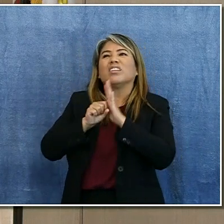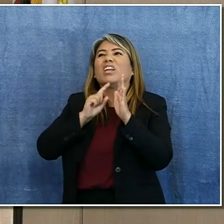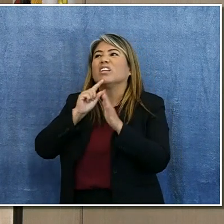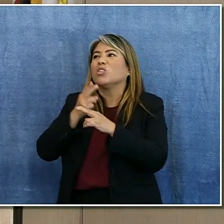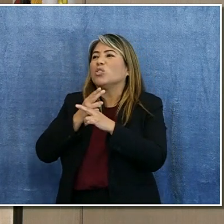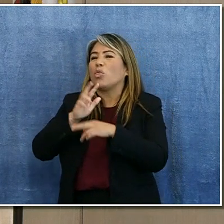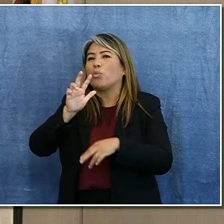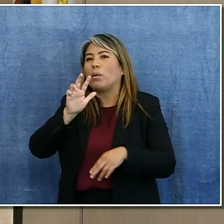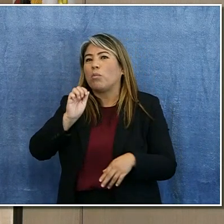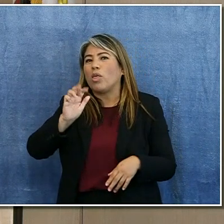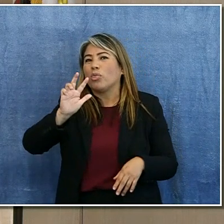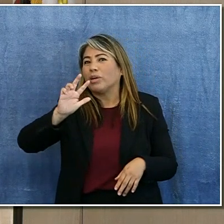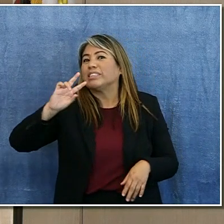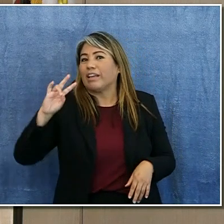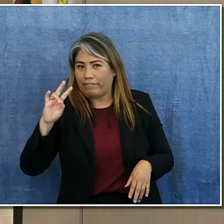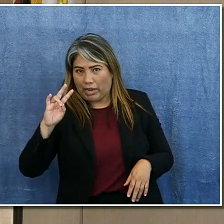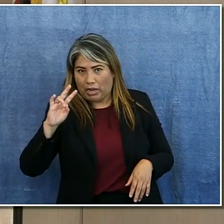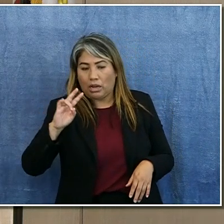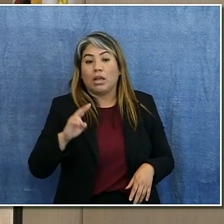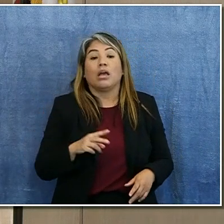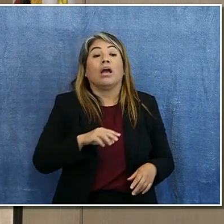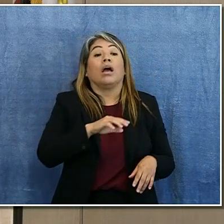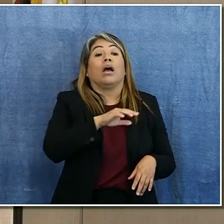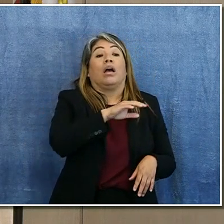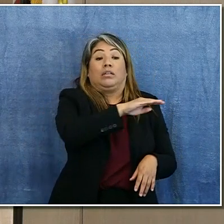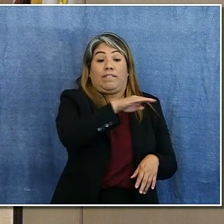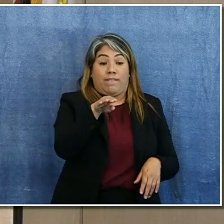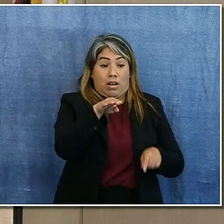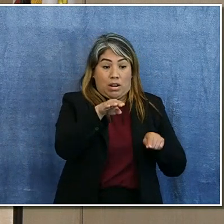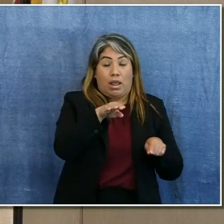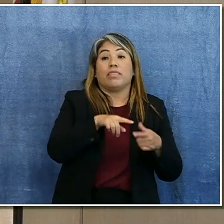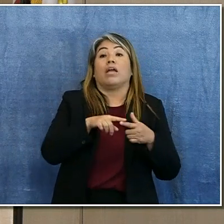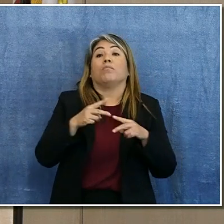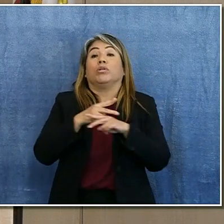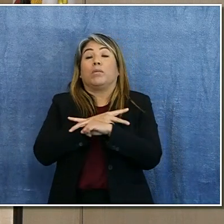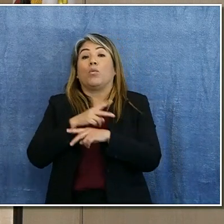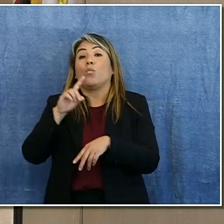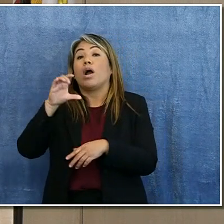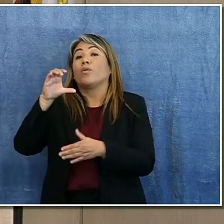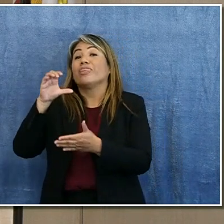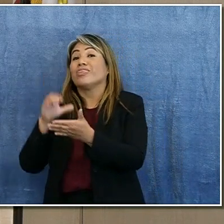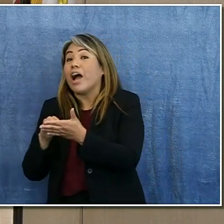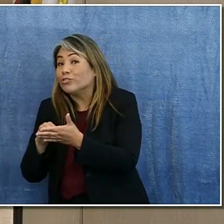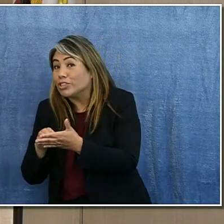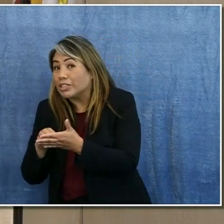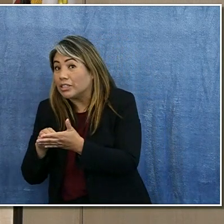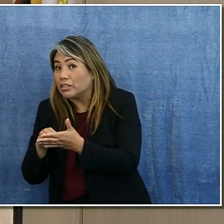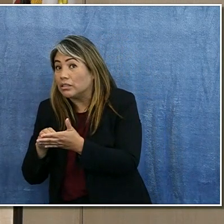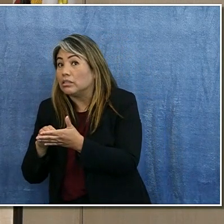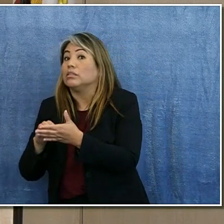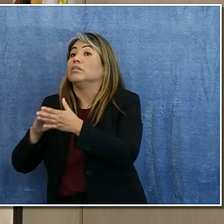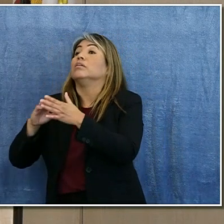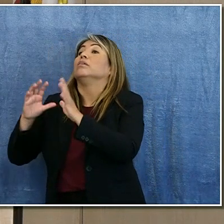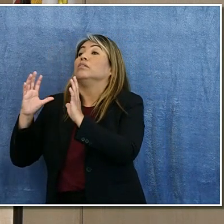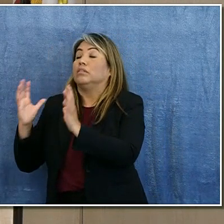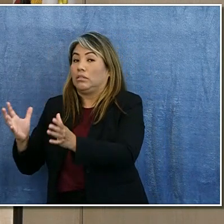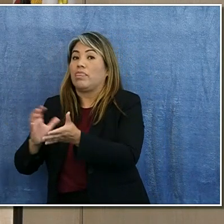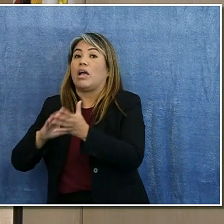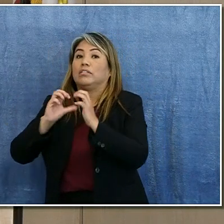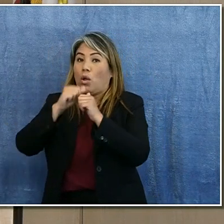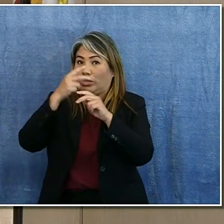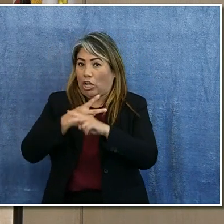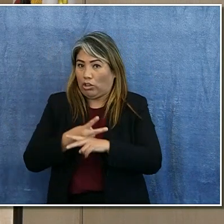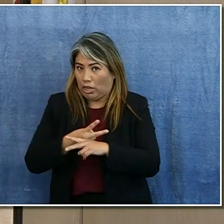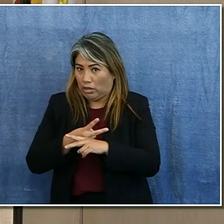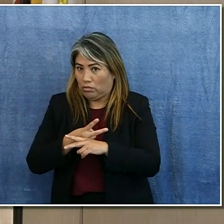3.37. And then you multiply that by 100,000. And that's the way it's